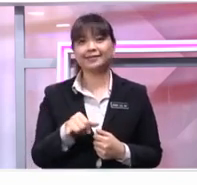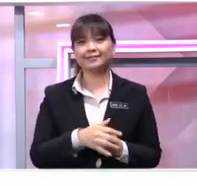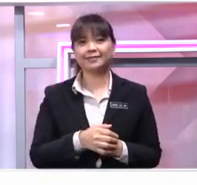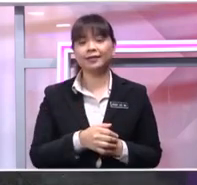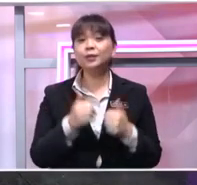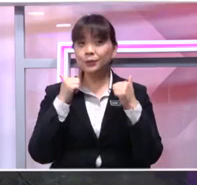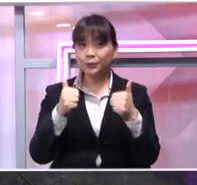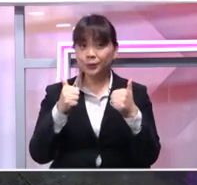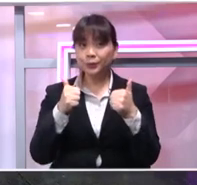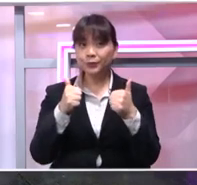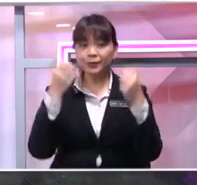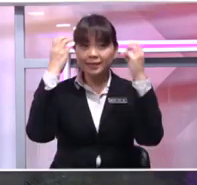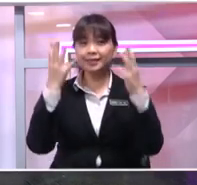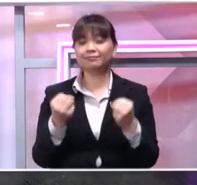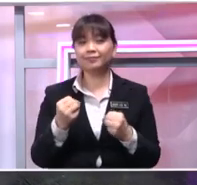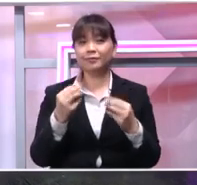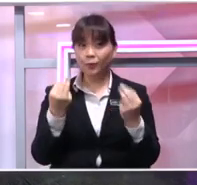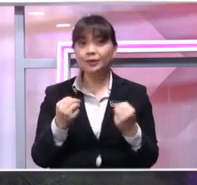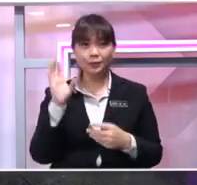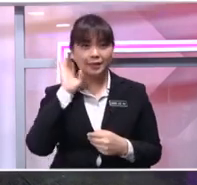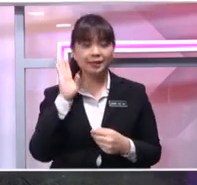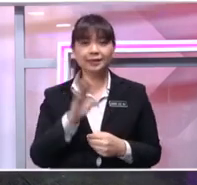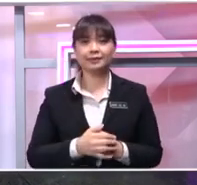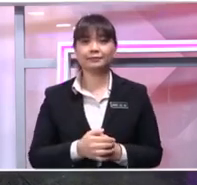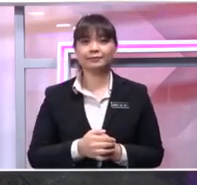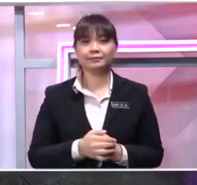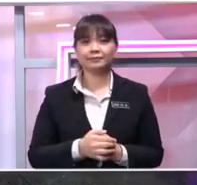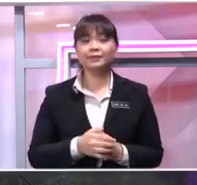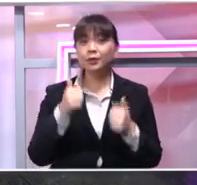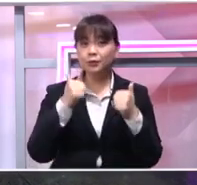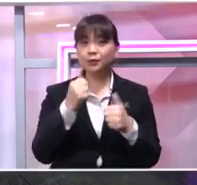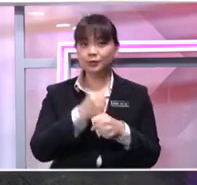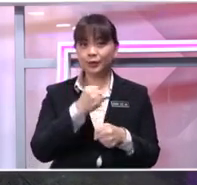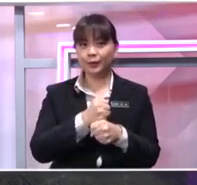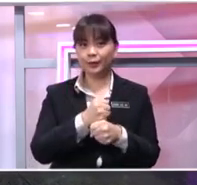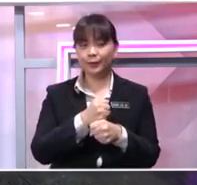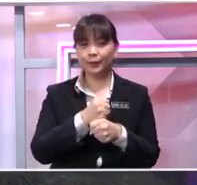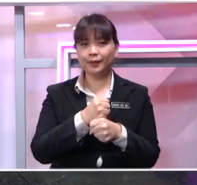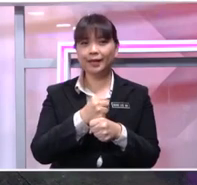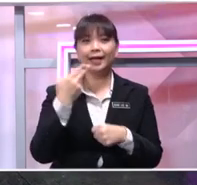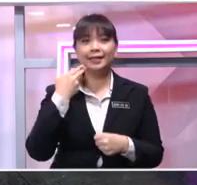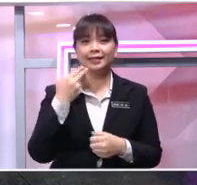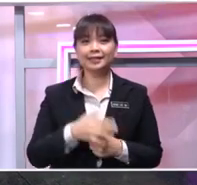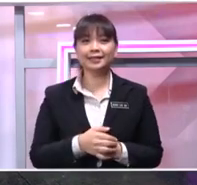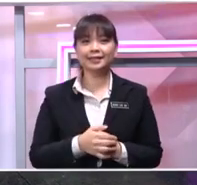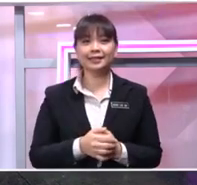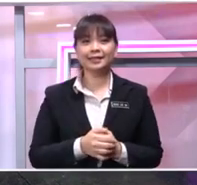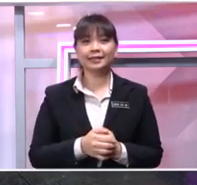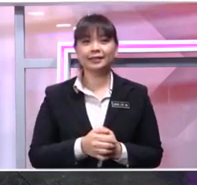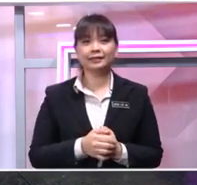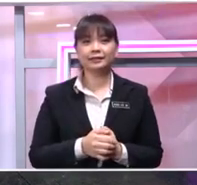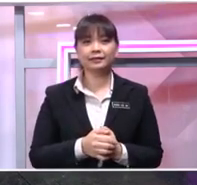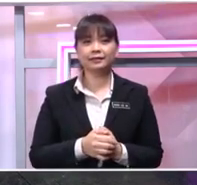that what we want to hear. Yeah, that's the same word with me. Good job, Hanis. Okay, good job,